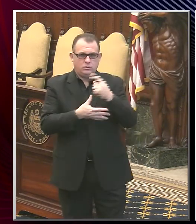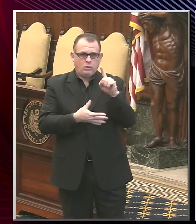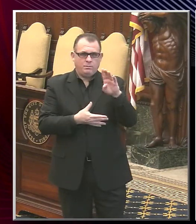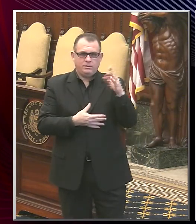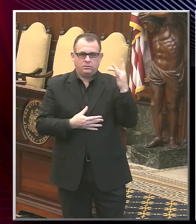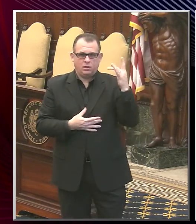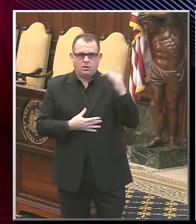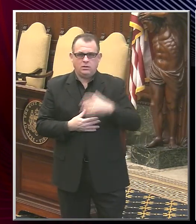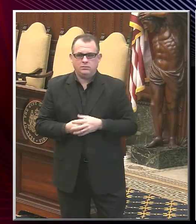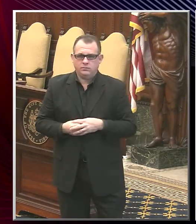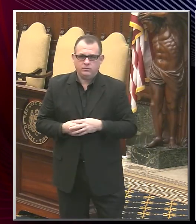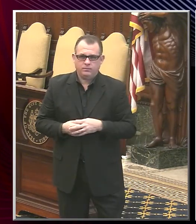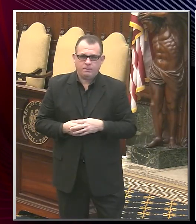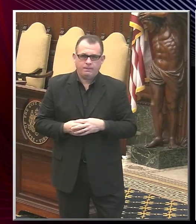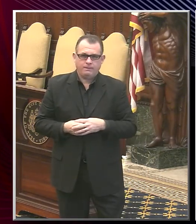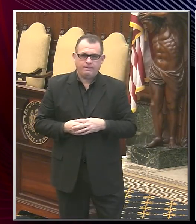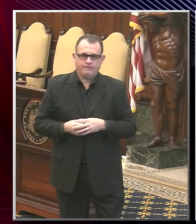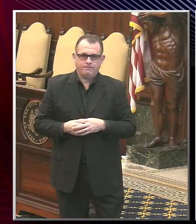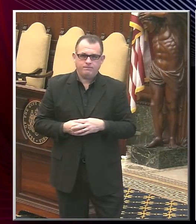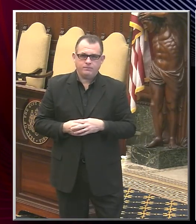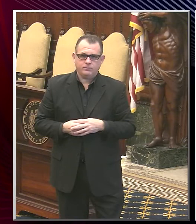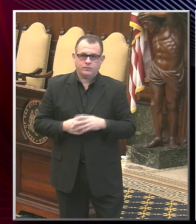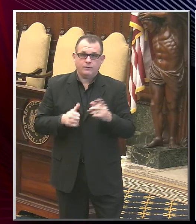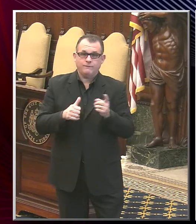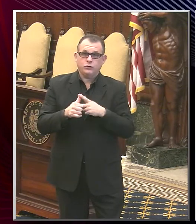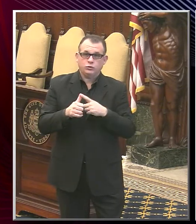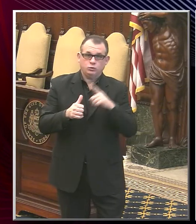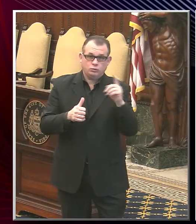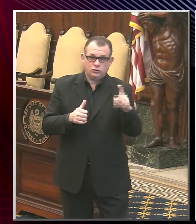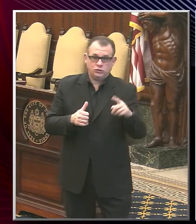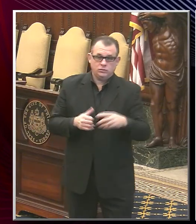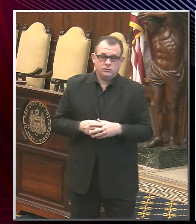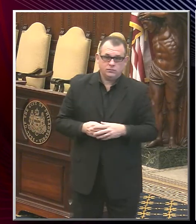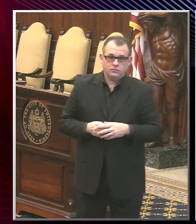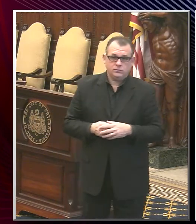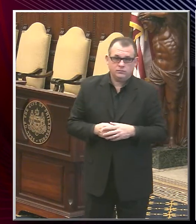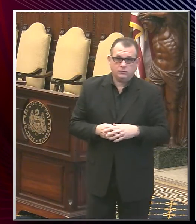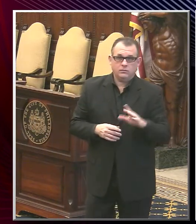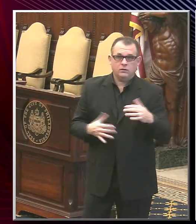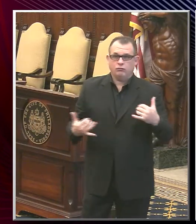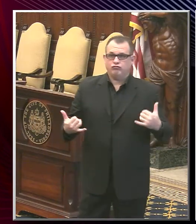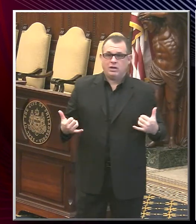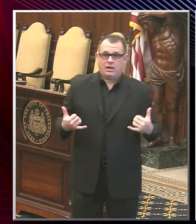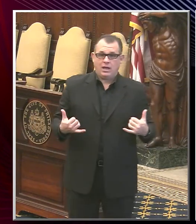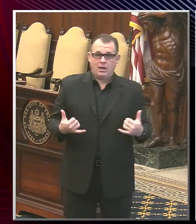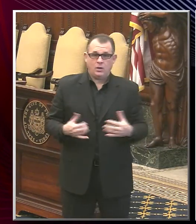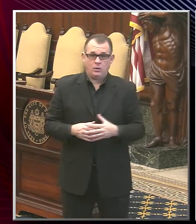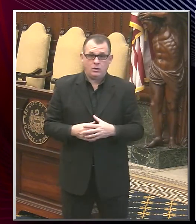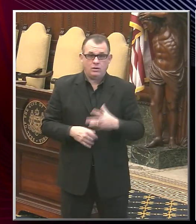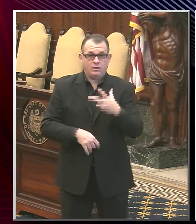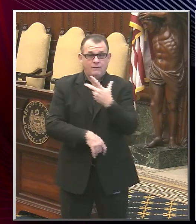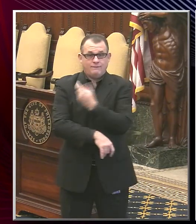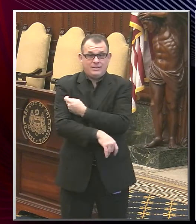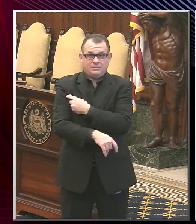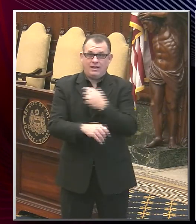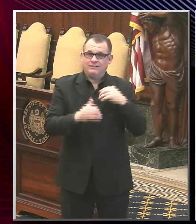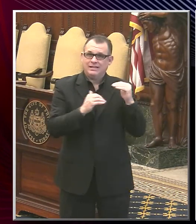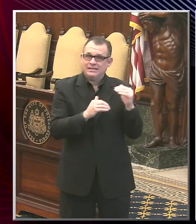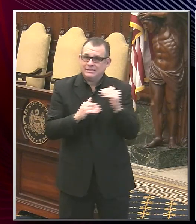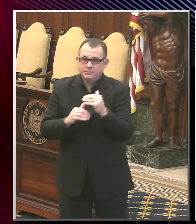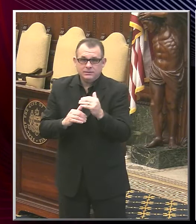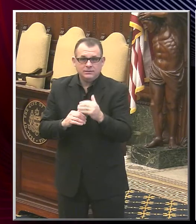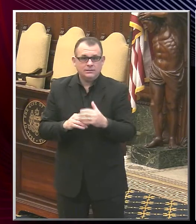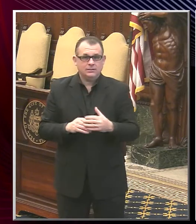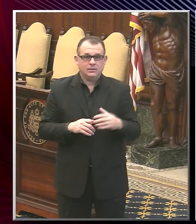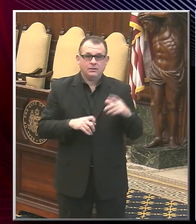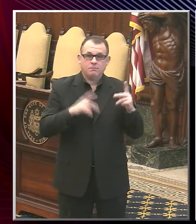prioritize those here. As far as the first question, right now the doses are limited enough and the populations